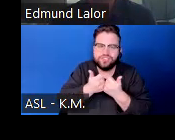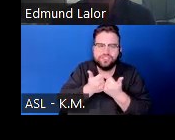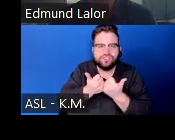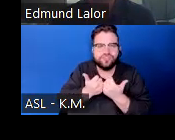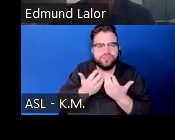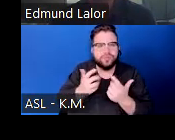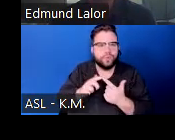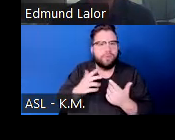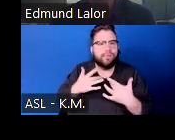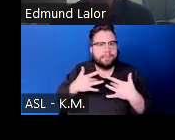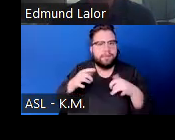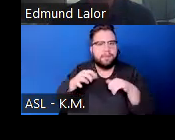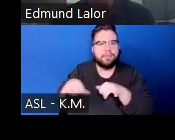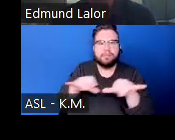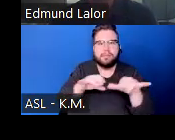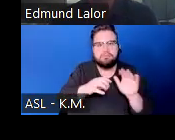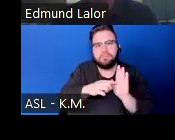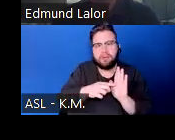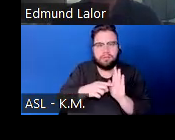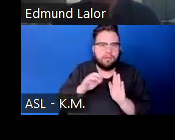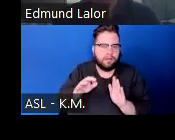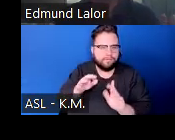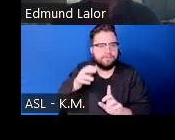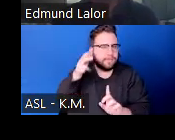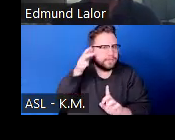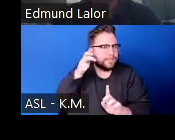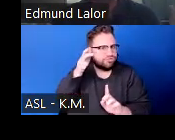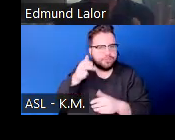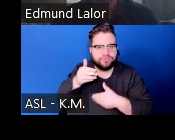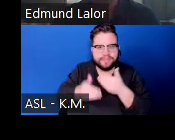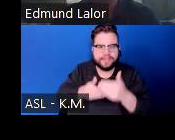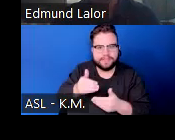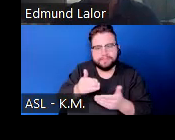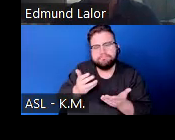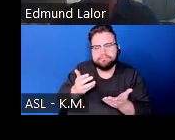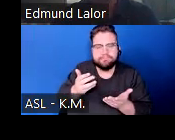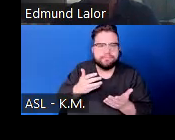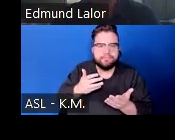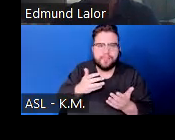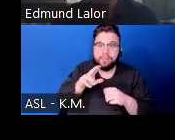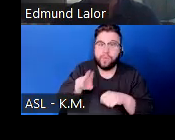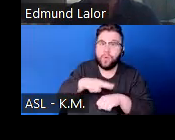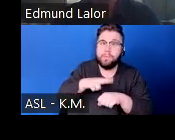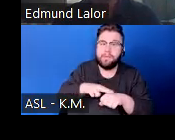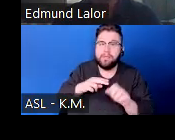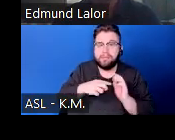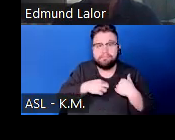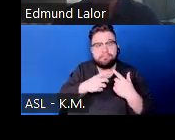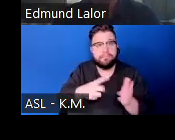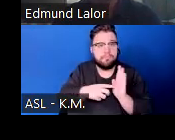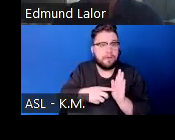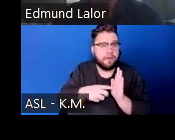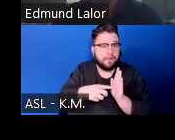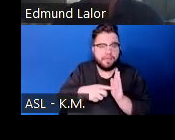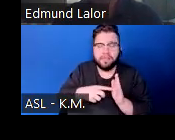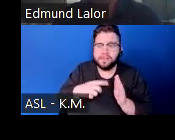sensory processing, which is the following. It suggests that we have eyes and ears, as we do, that receive sensory input from the outside